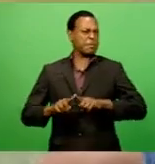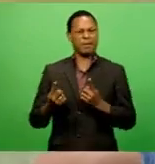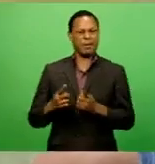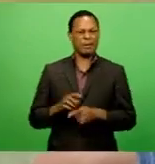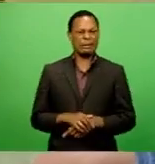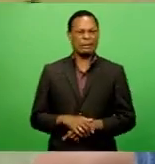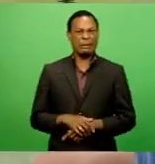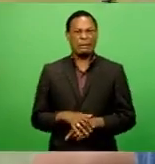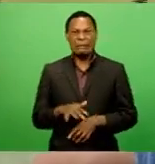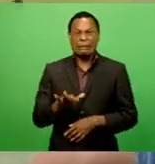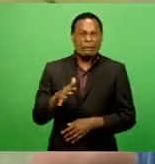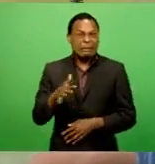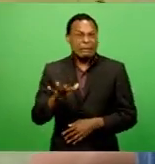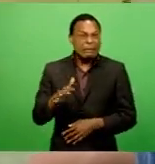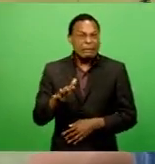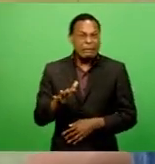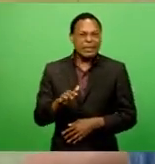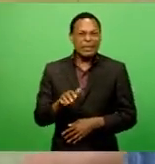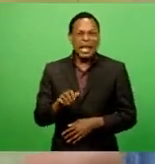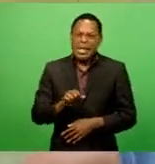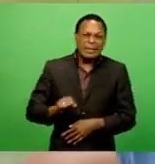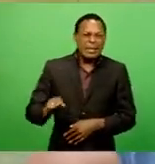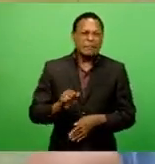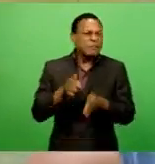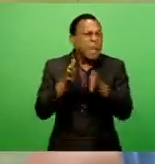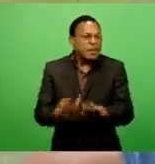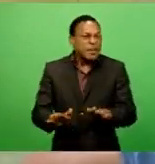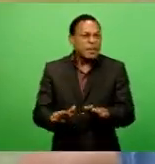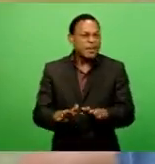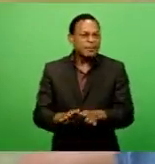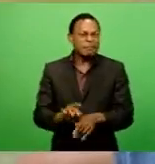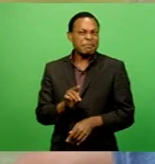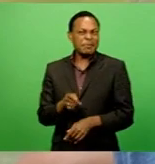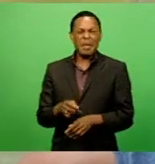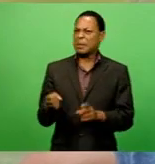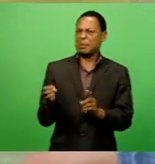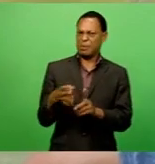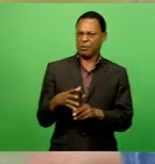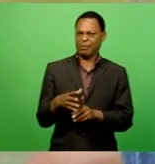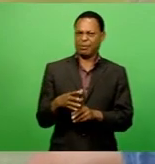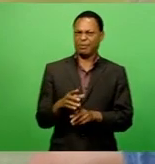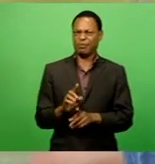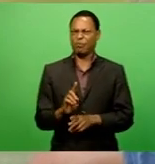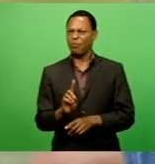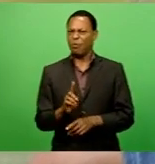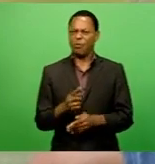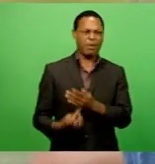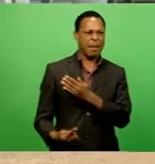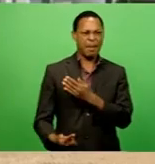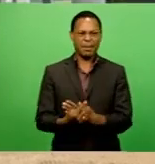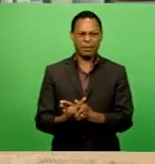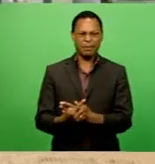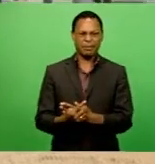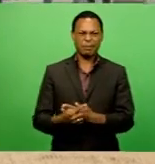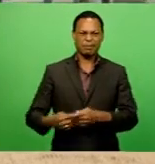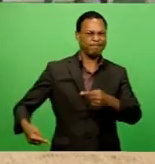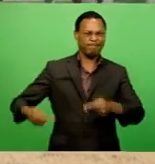weird. The stadium is pretty empty, but especially after a year of